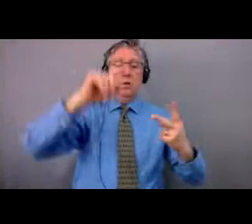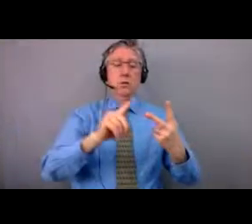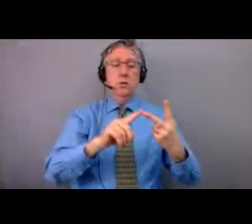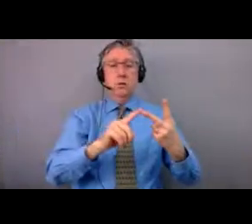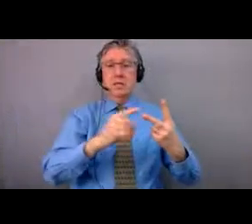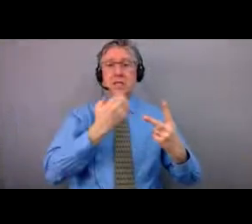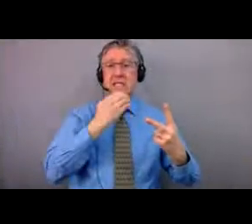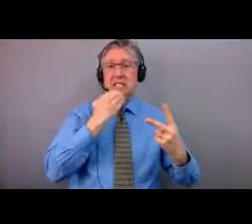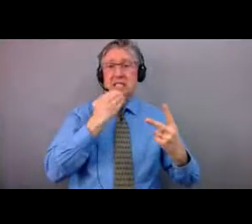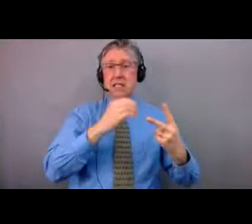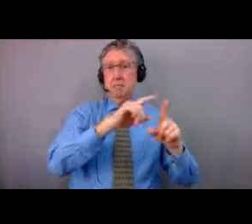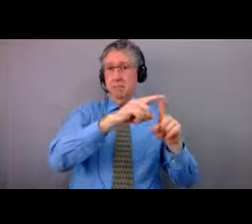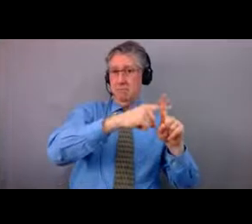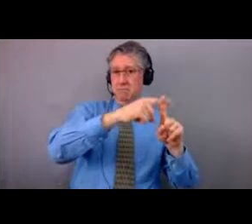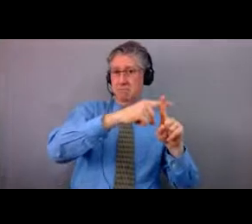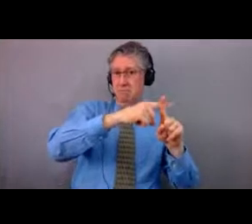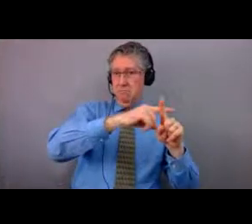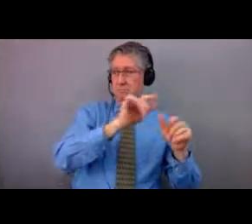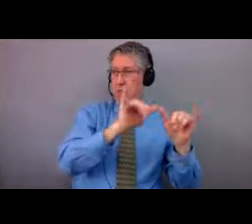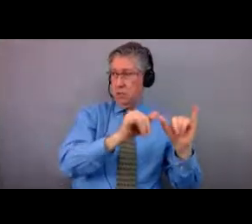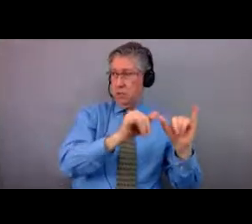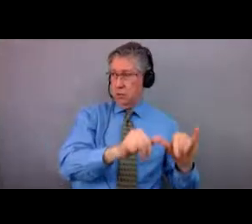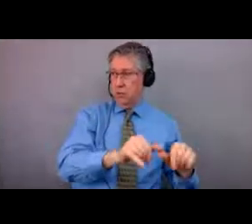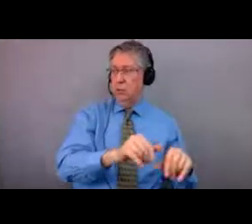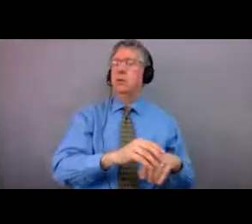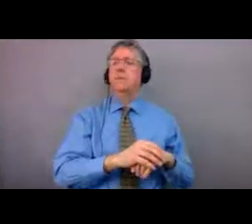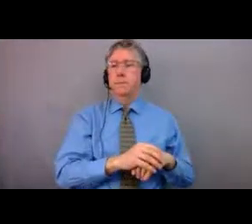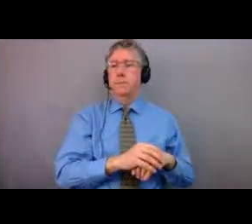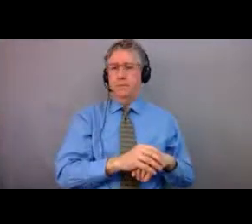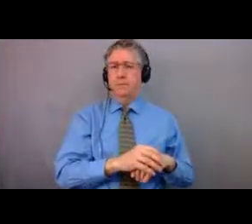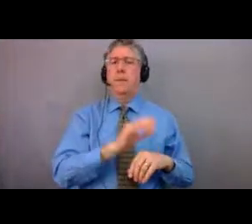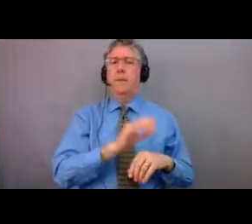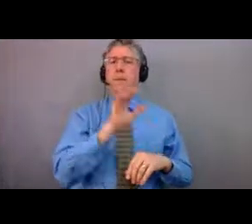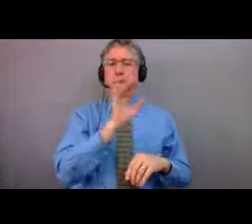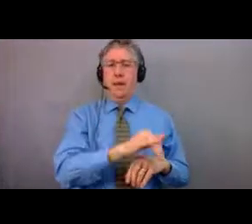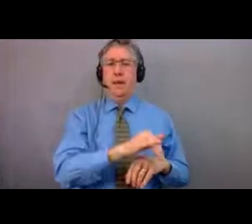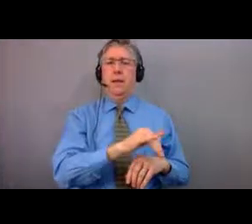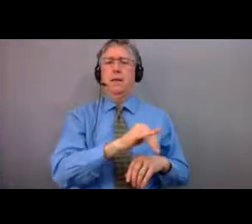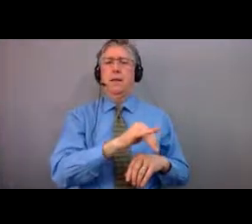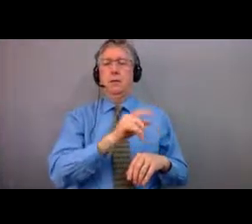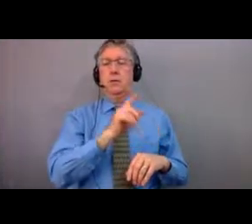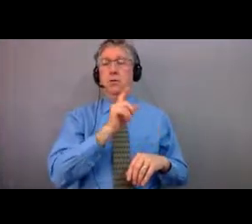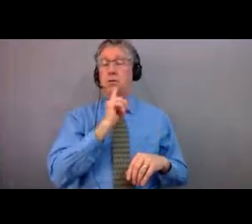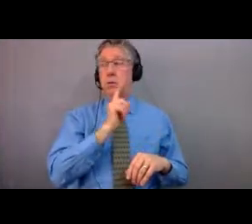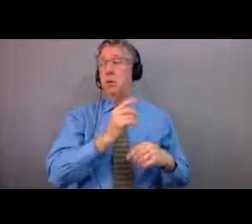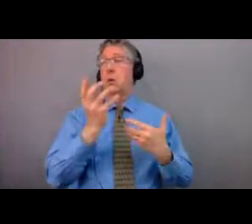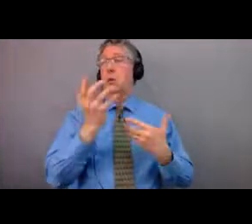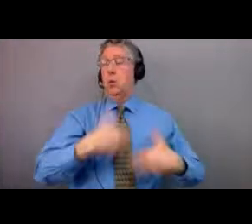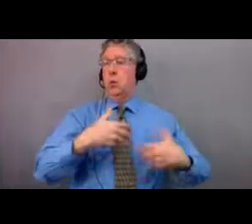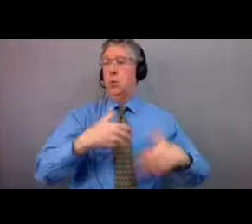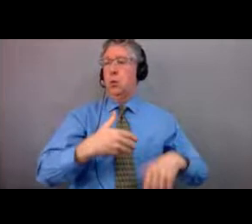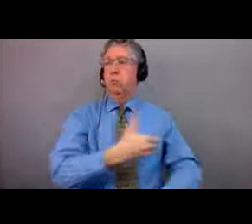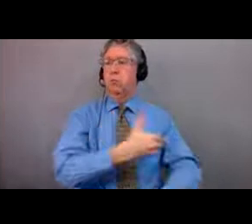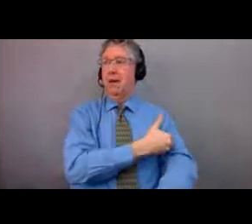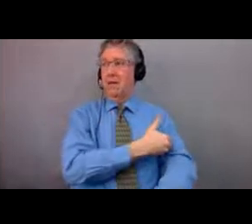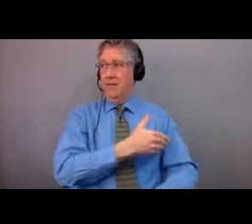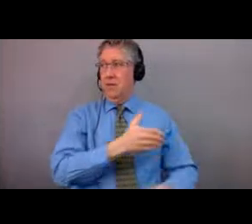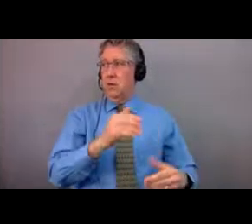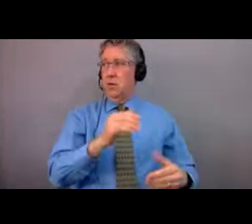in the Great Lakes. That was a really strong data source that helped our